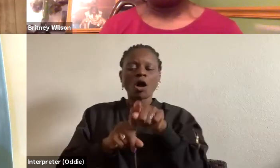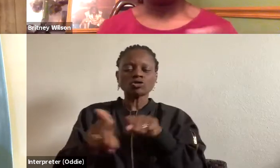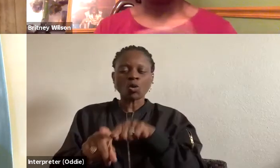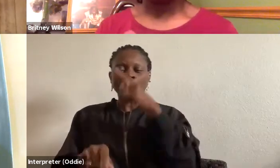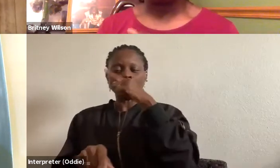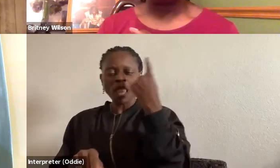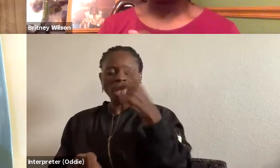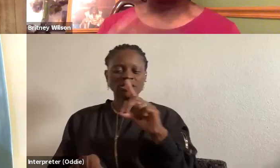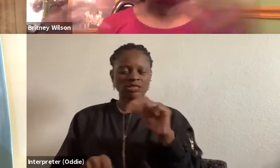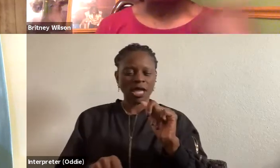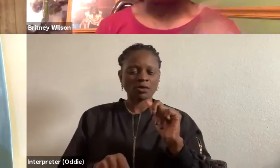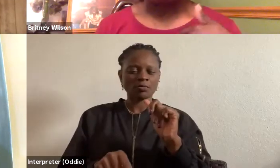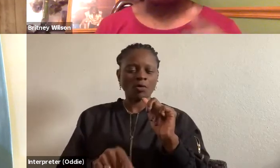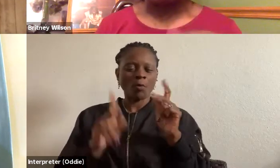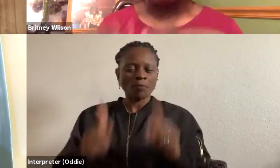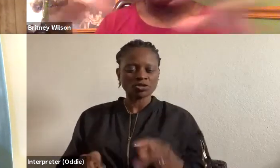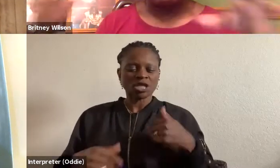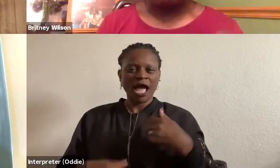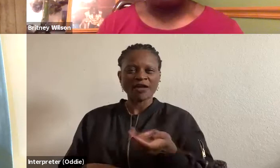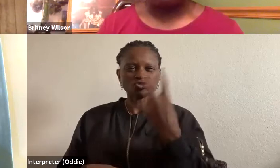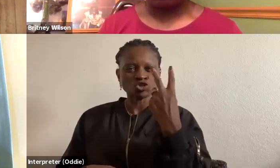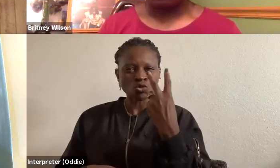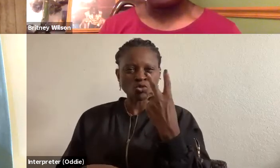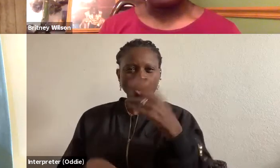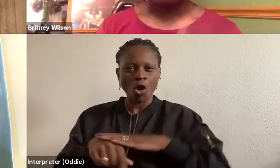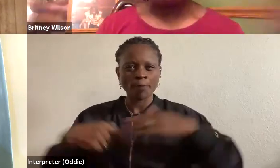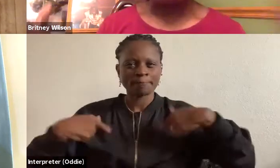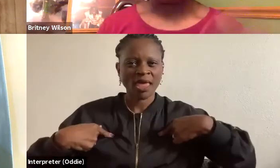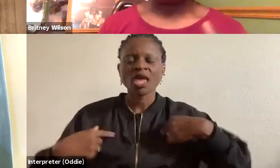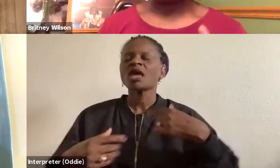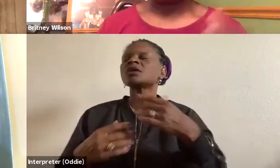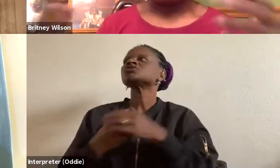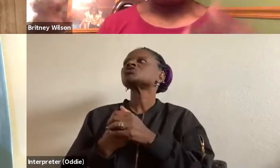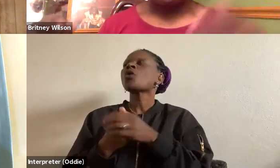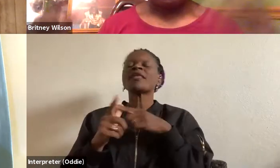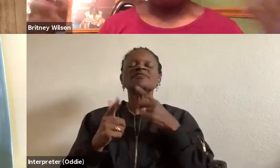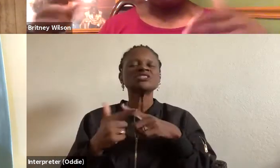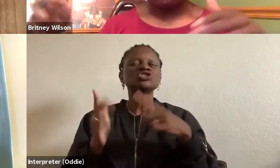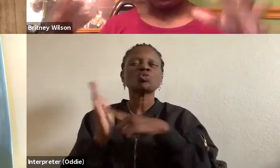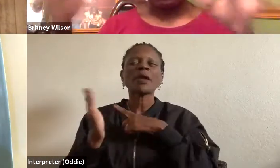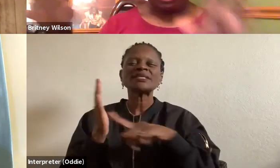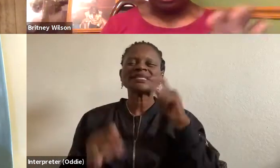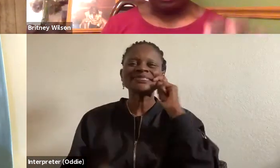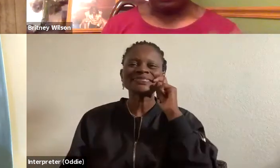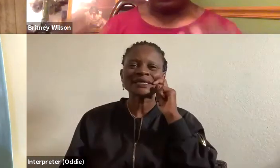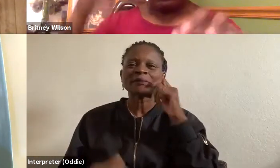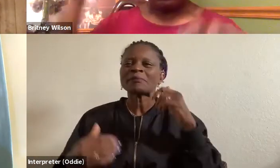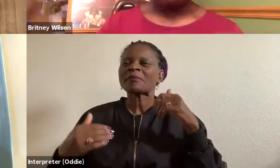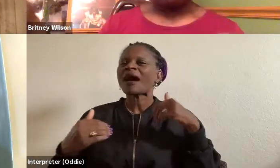person. And so I think there's just so many ways. And then just the racism, like, I've had, like,